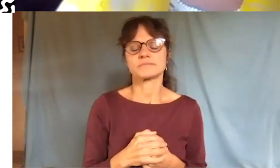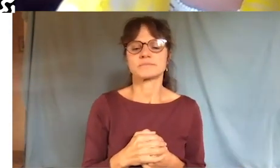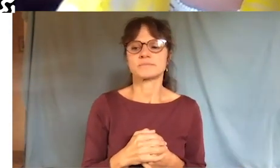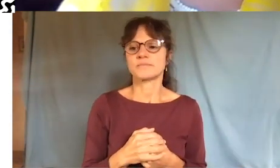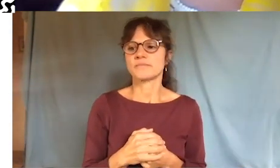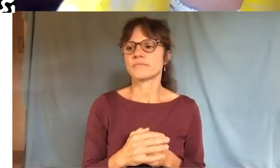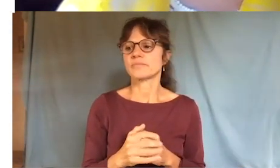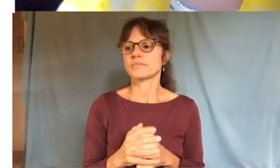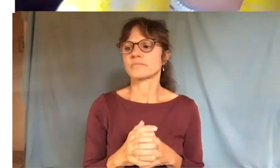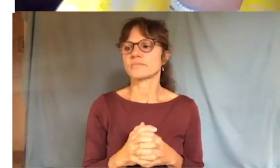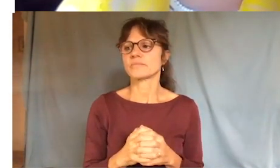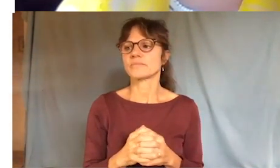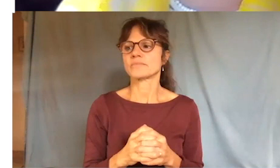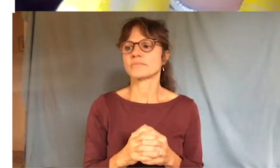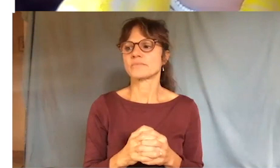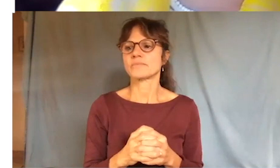please.